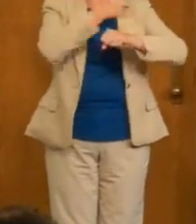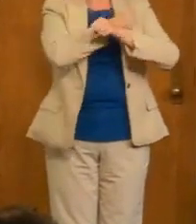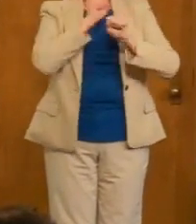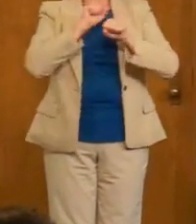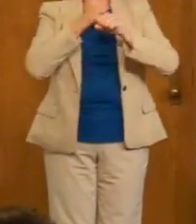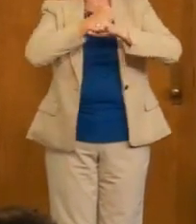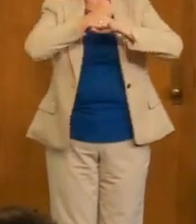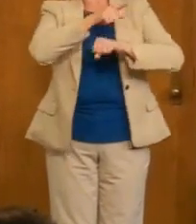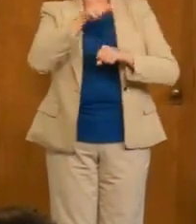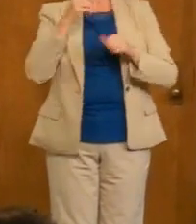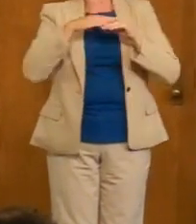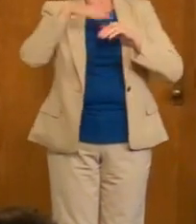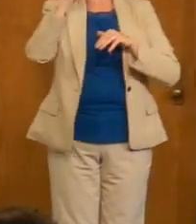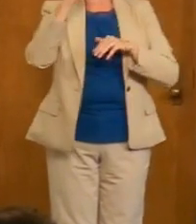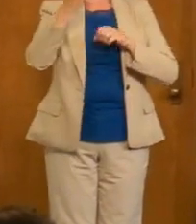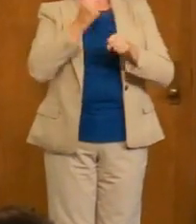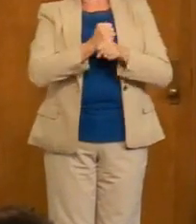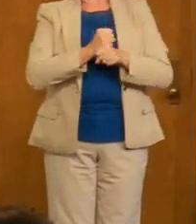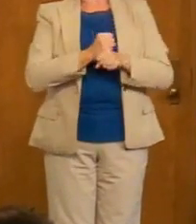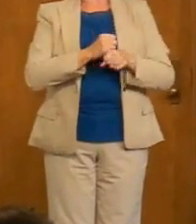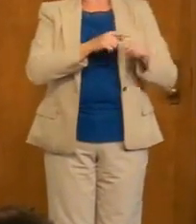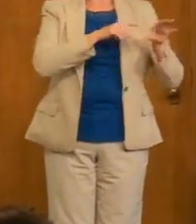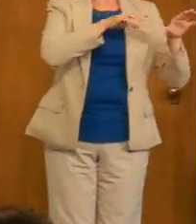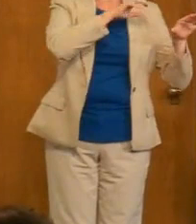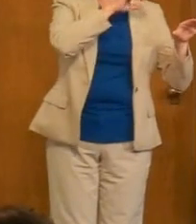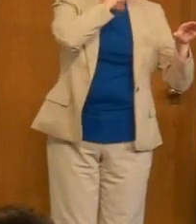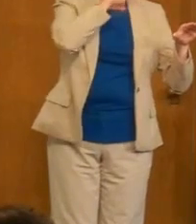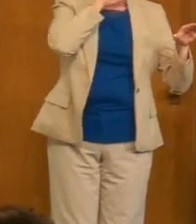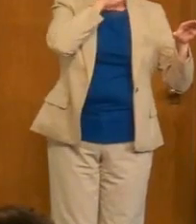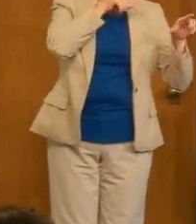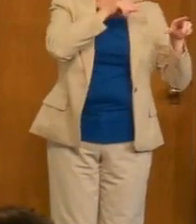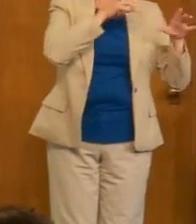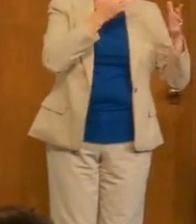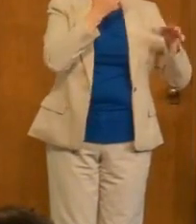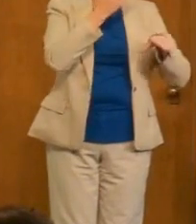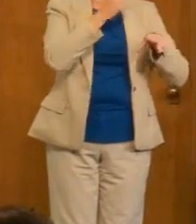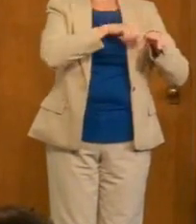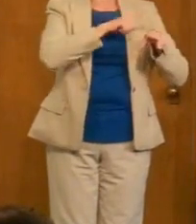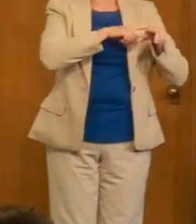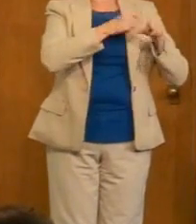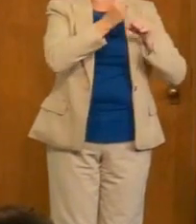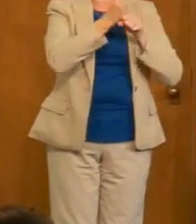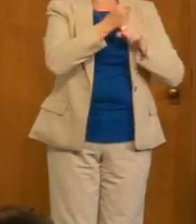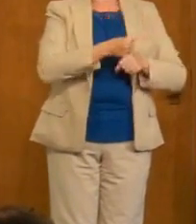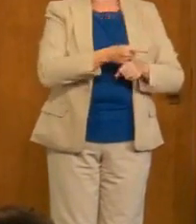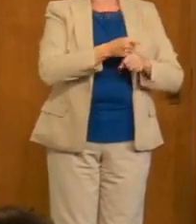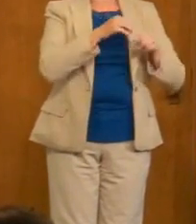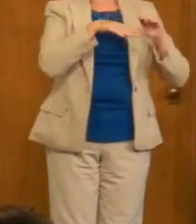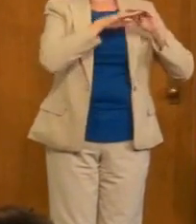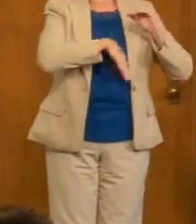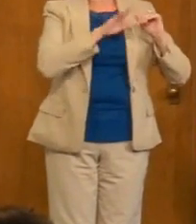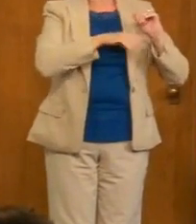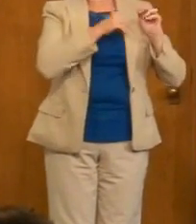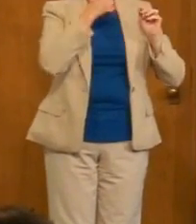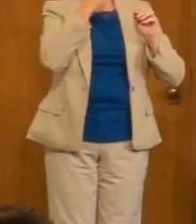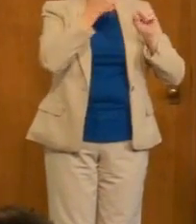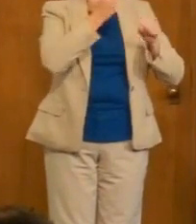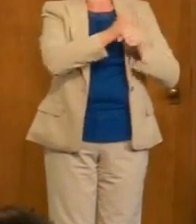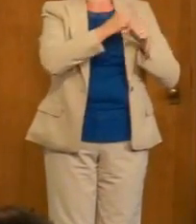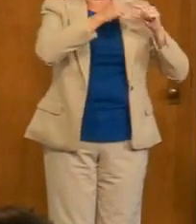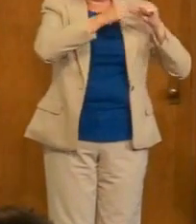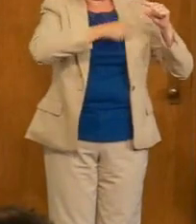with respect to how people can conduct themselves in their profession, in their personal lives, in their home lives,